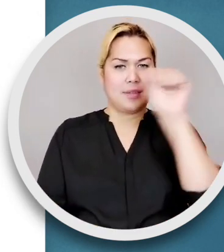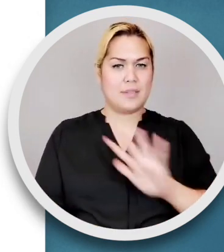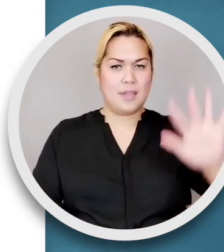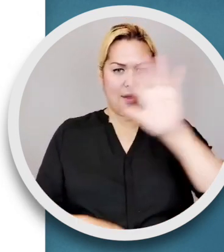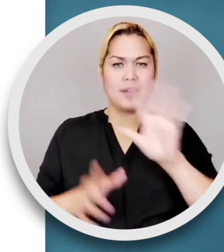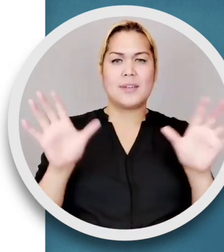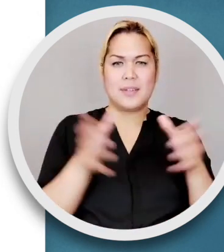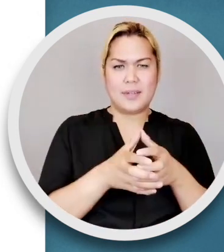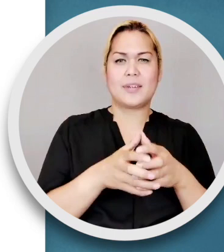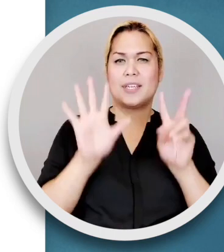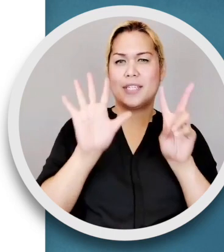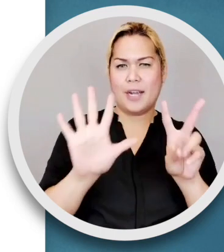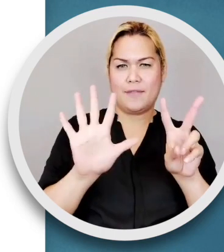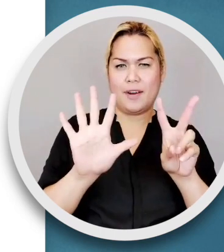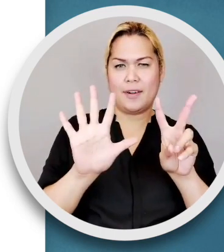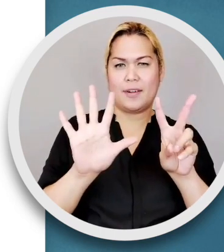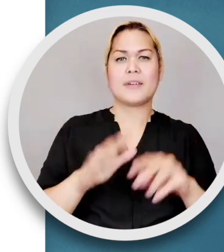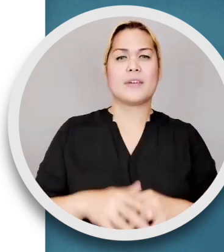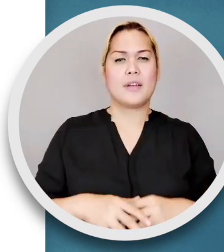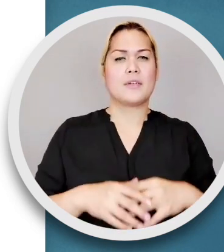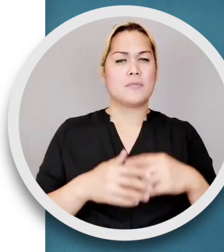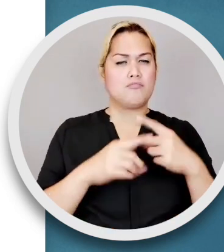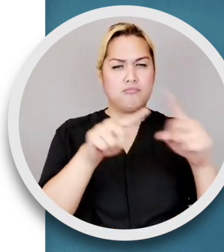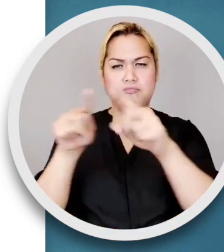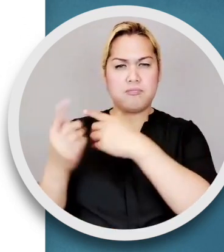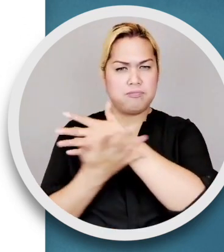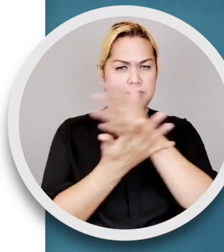1. Informing country strategies and programs.